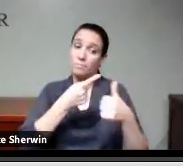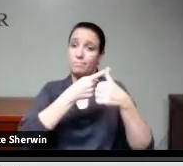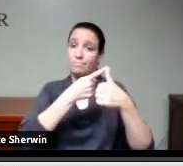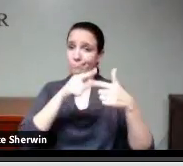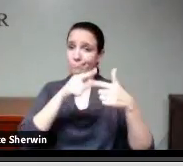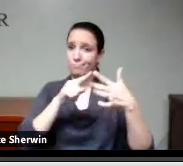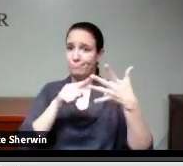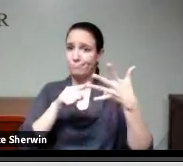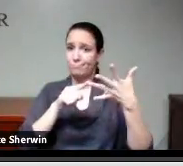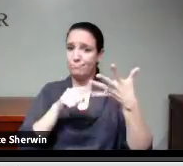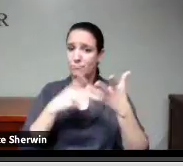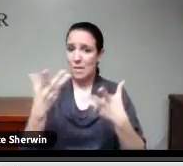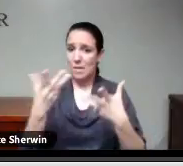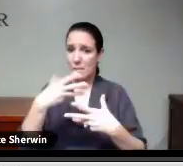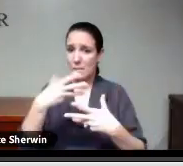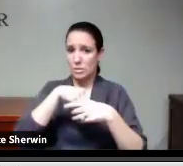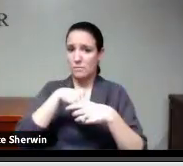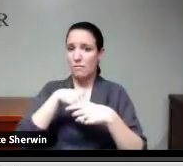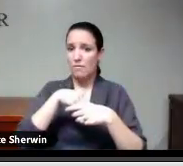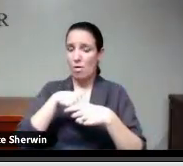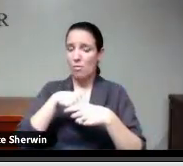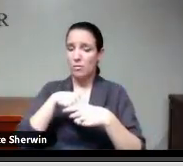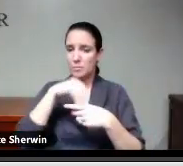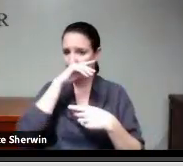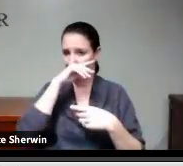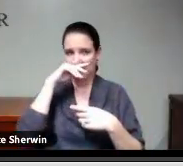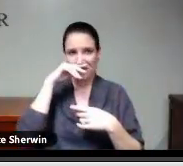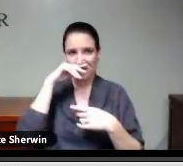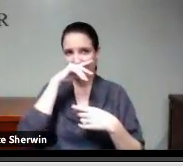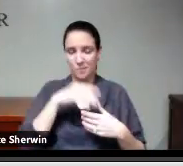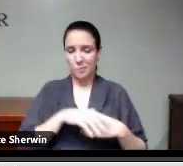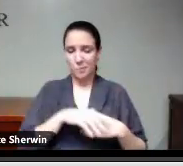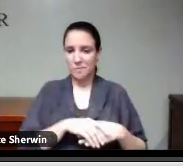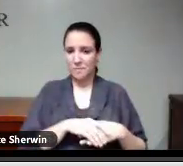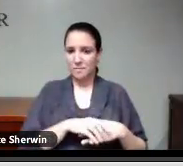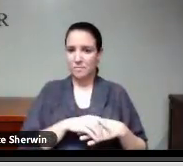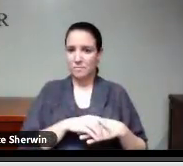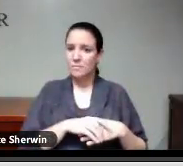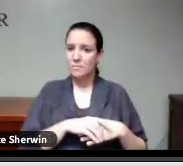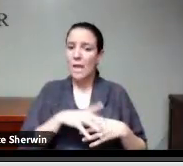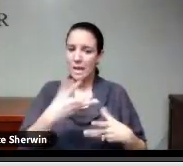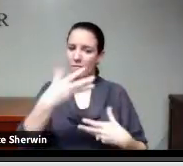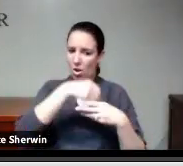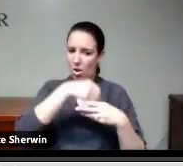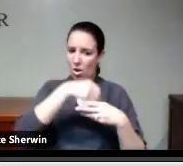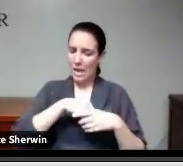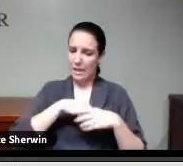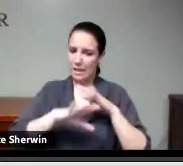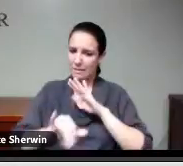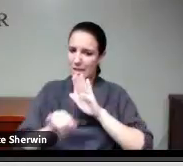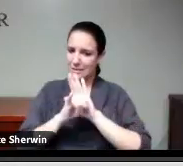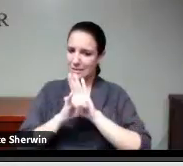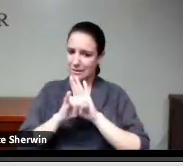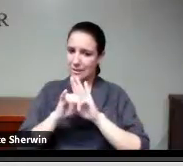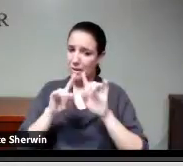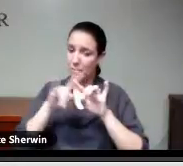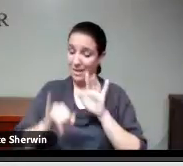integral to our identities, organizationally speaking, and then the rest of it needs to trickle down from